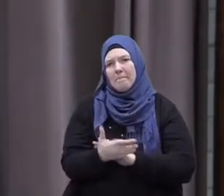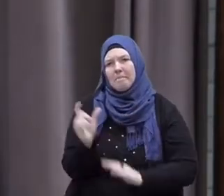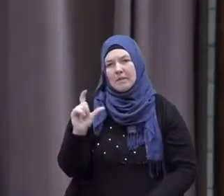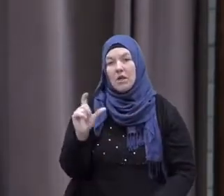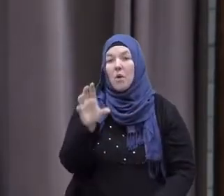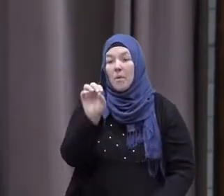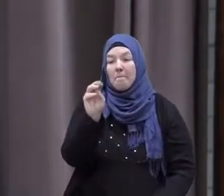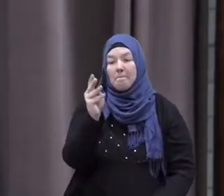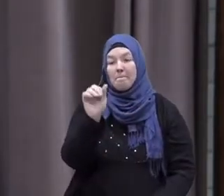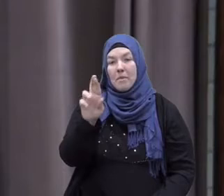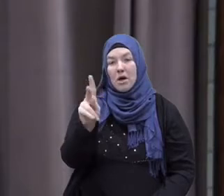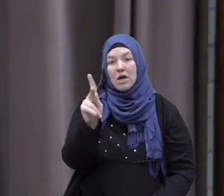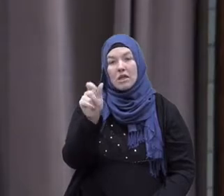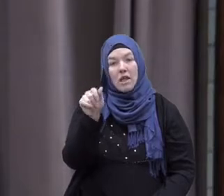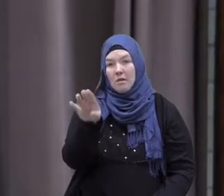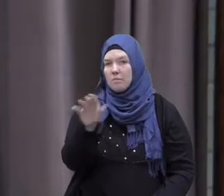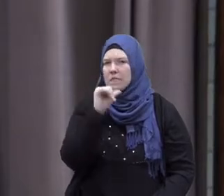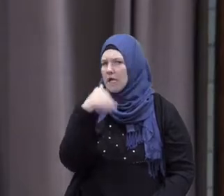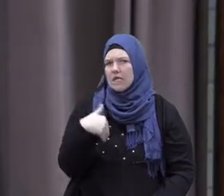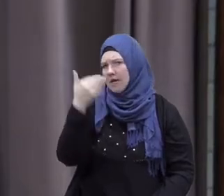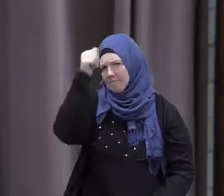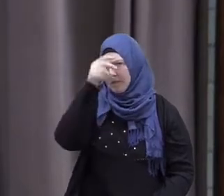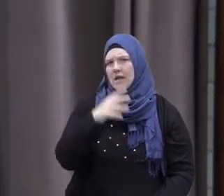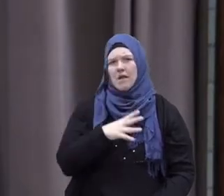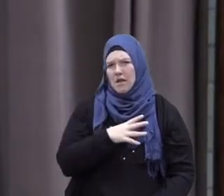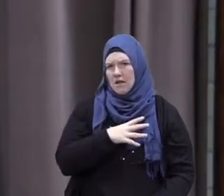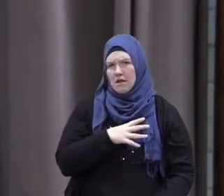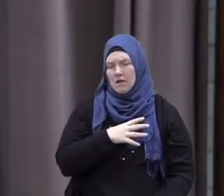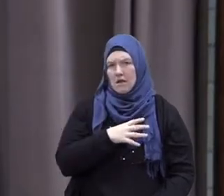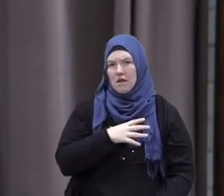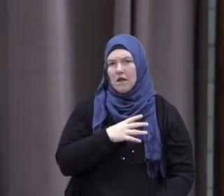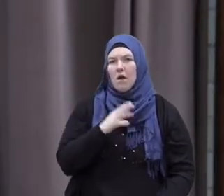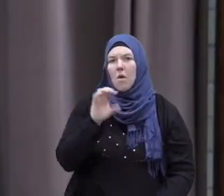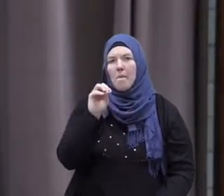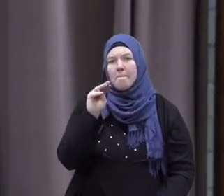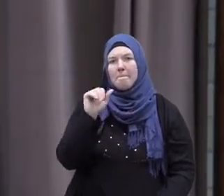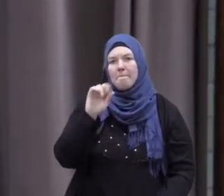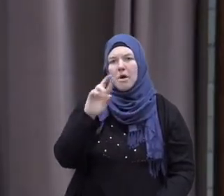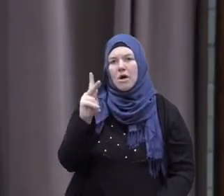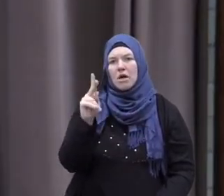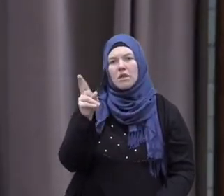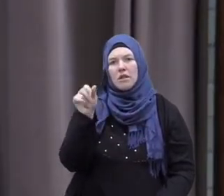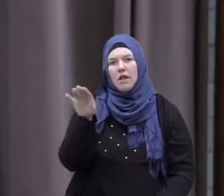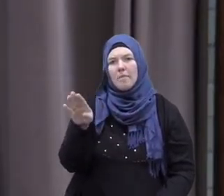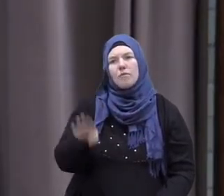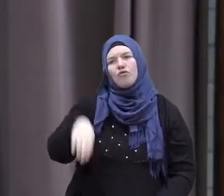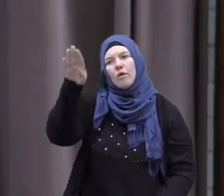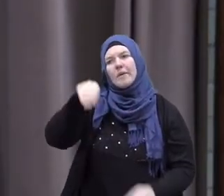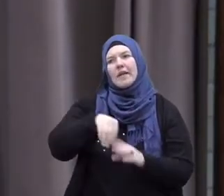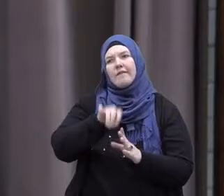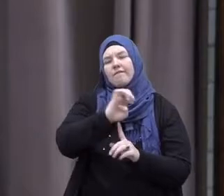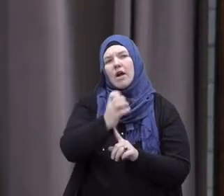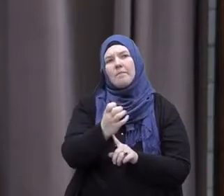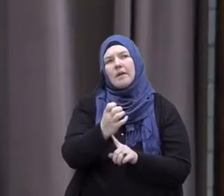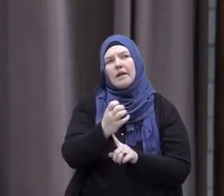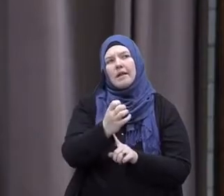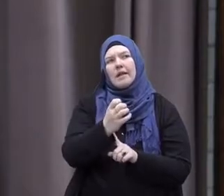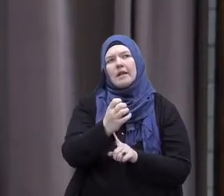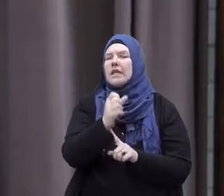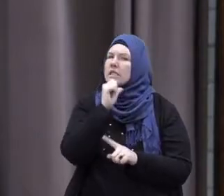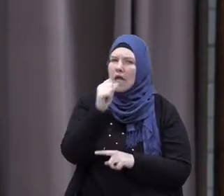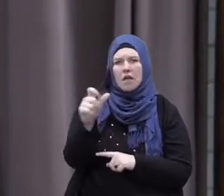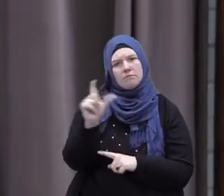Umar al-Khattab was not a young man, and he grew up in an environment as